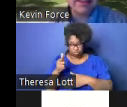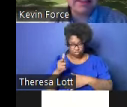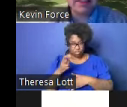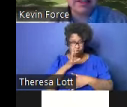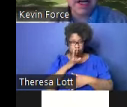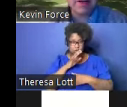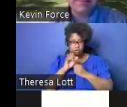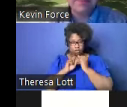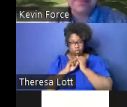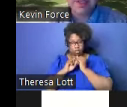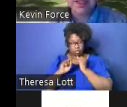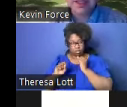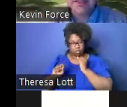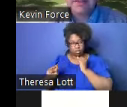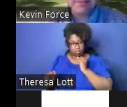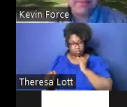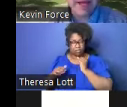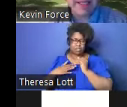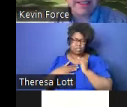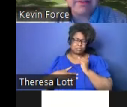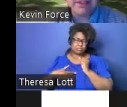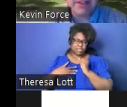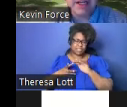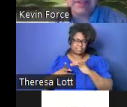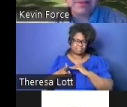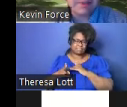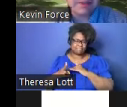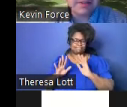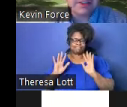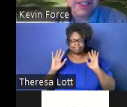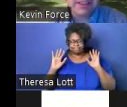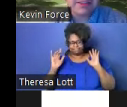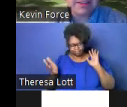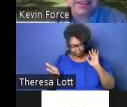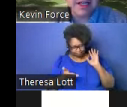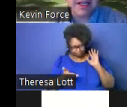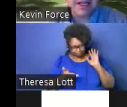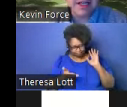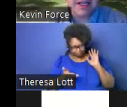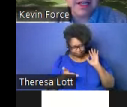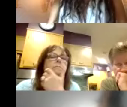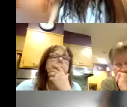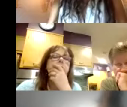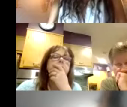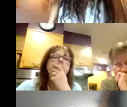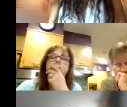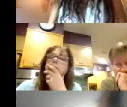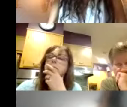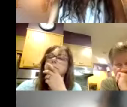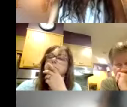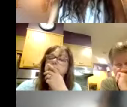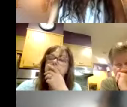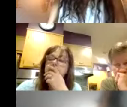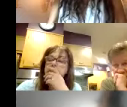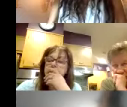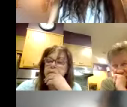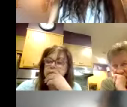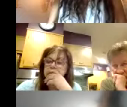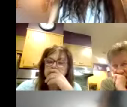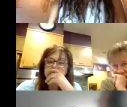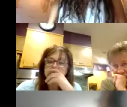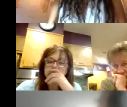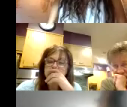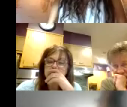please consider stepping back and giving someone else a chance. But we love to hear